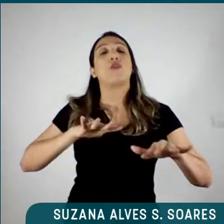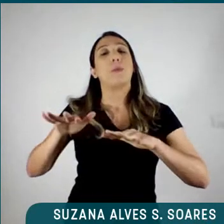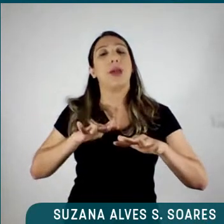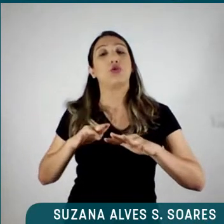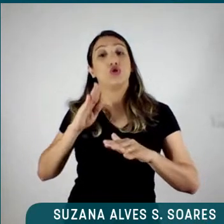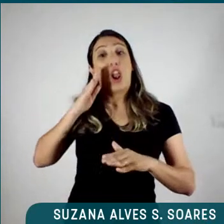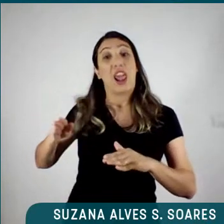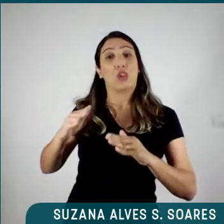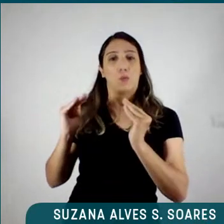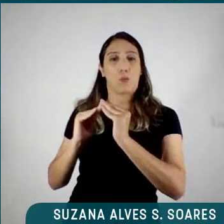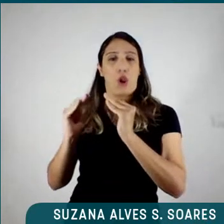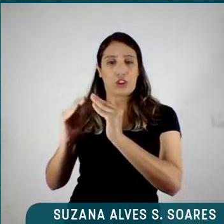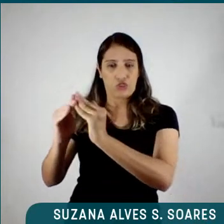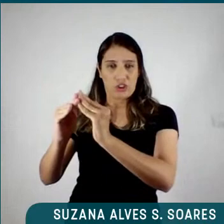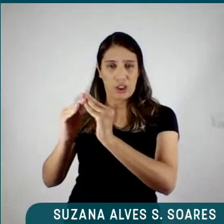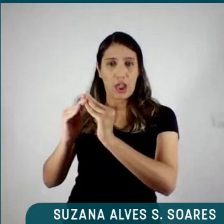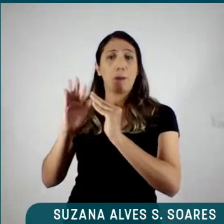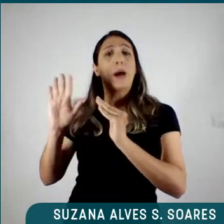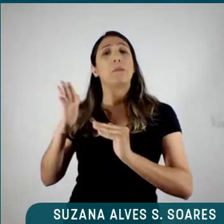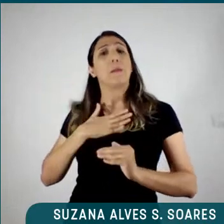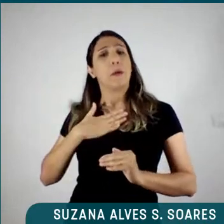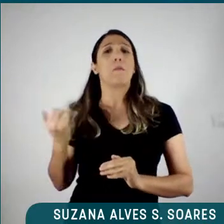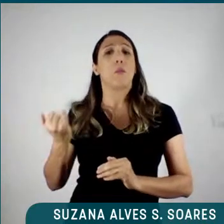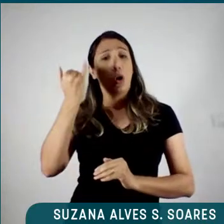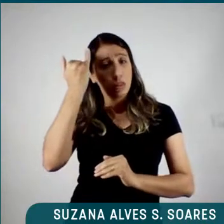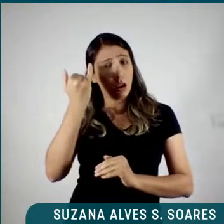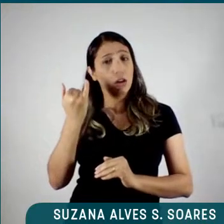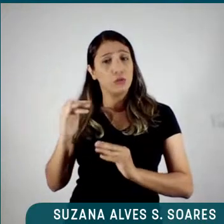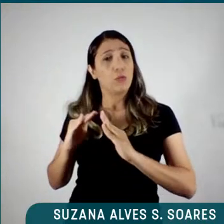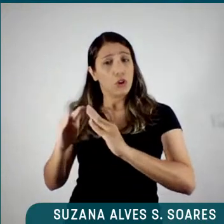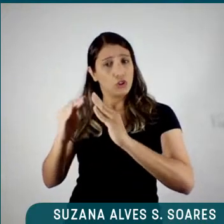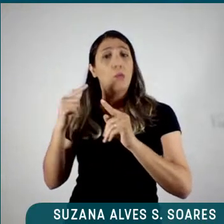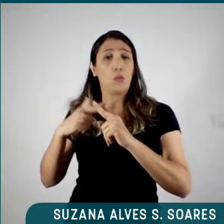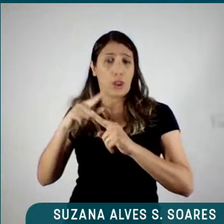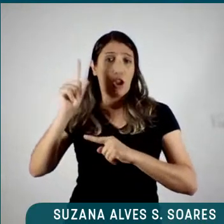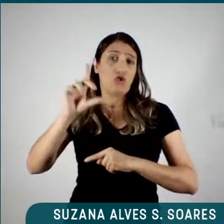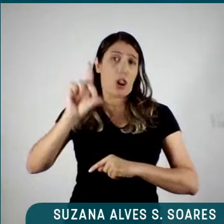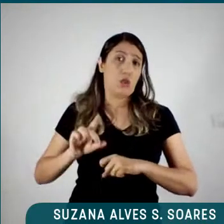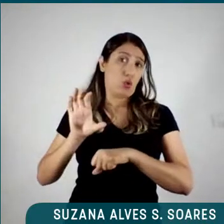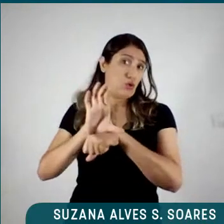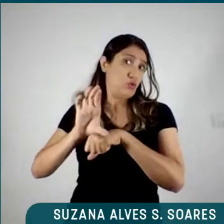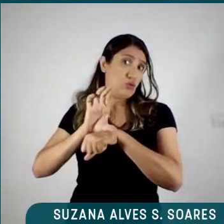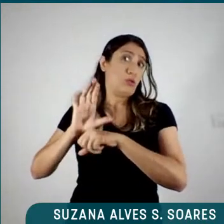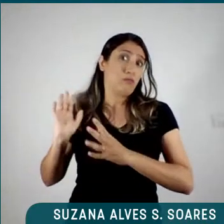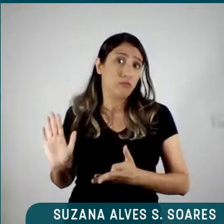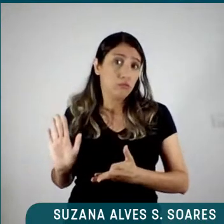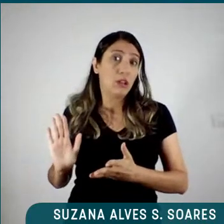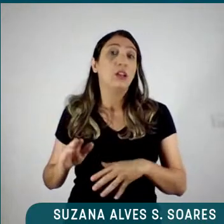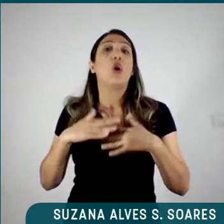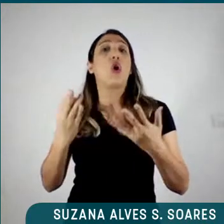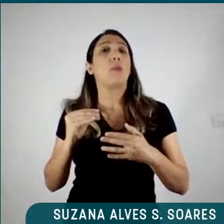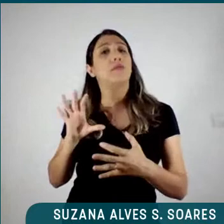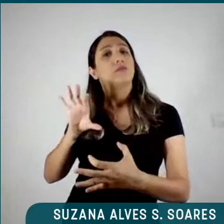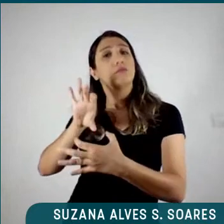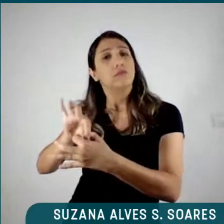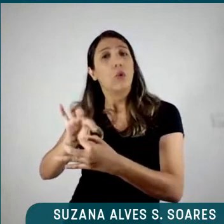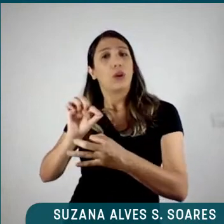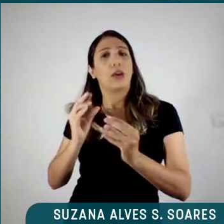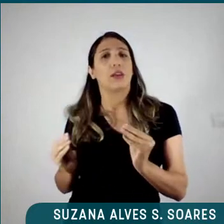bubble, when I will give you an example, for example, the movements that are fighting